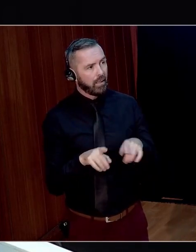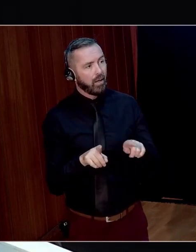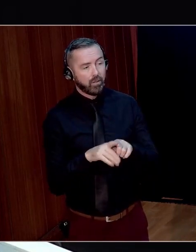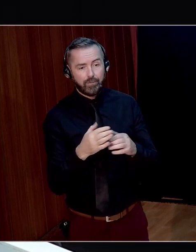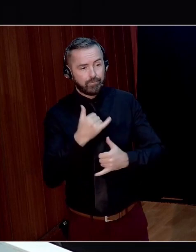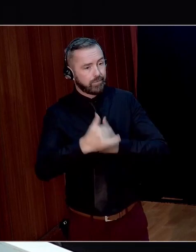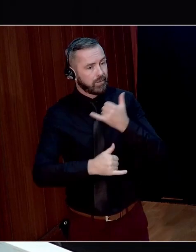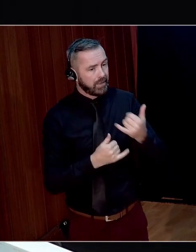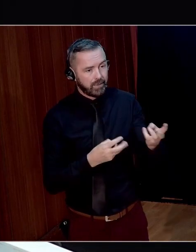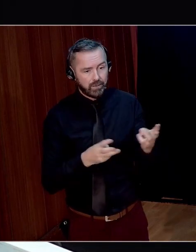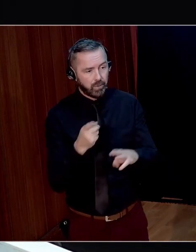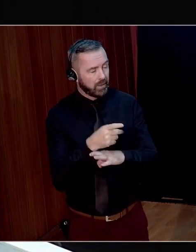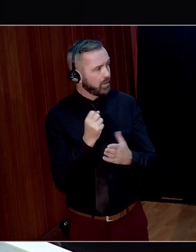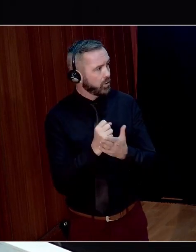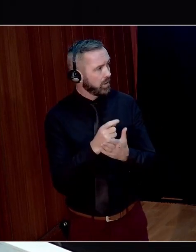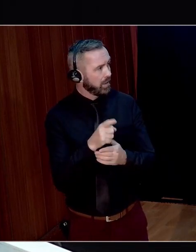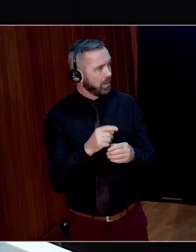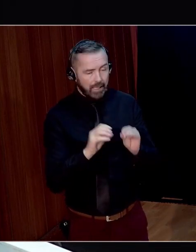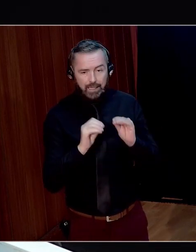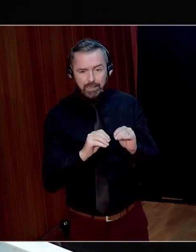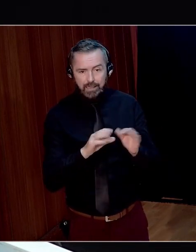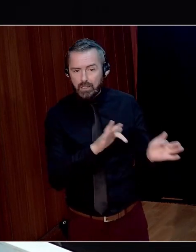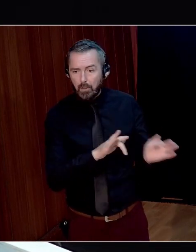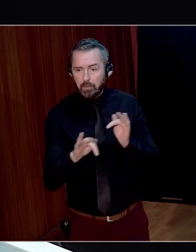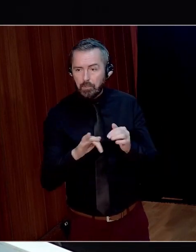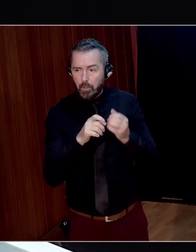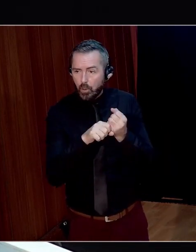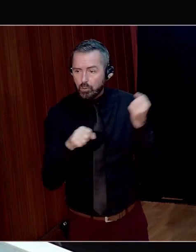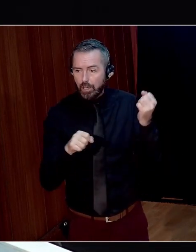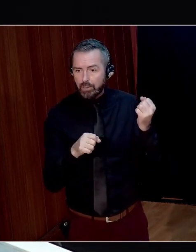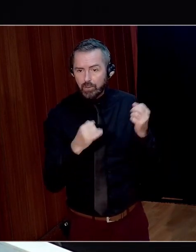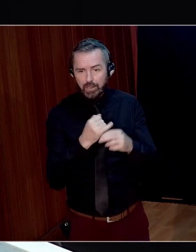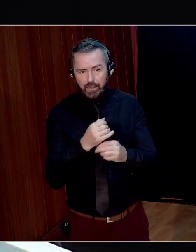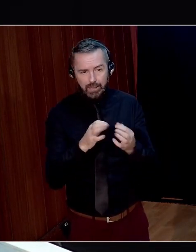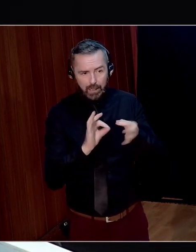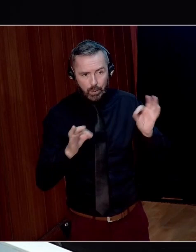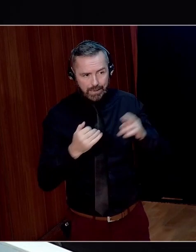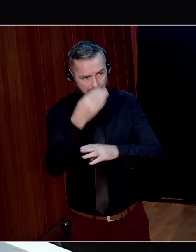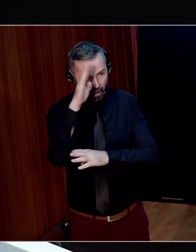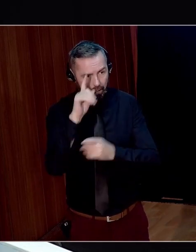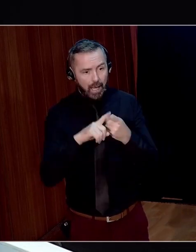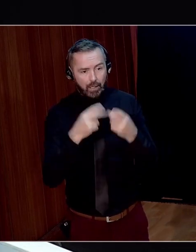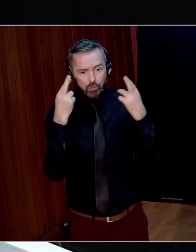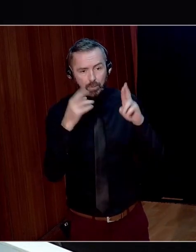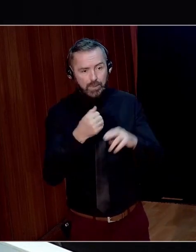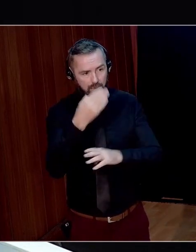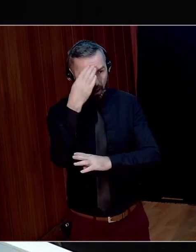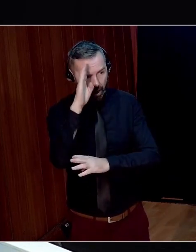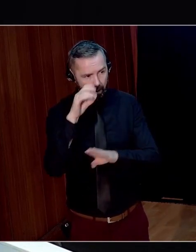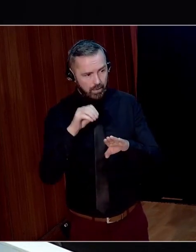for many years. He taught postgraduate courses in sociolinguistics in Ireland also, and he was also a representative in Ireland